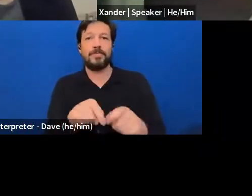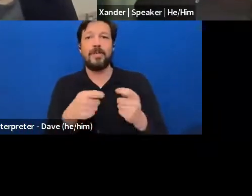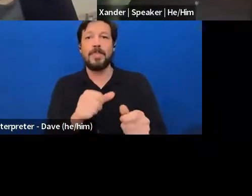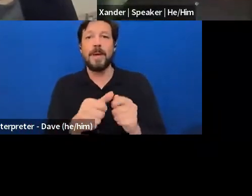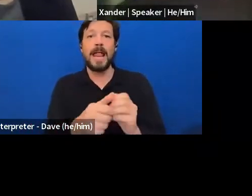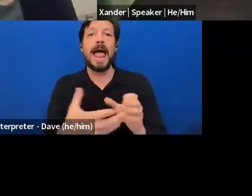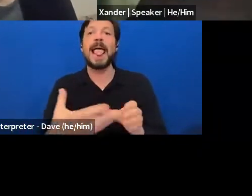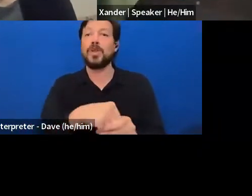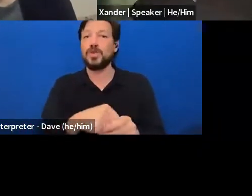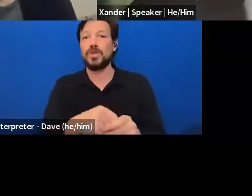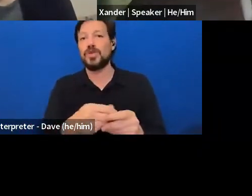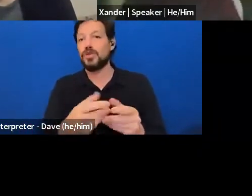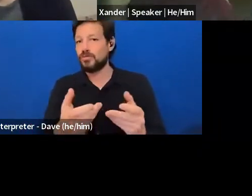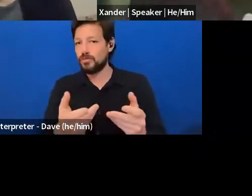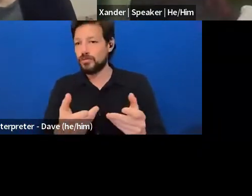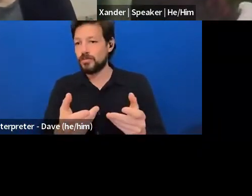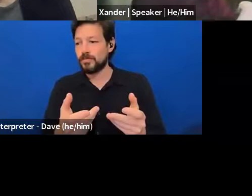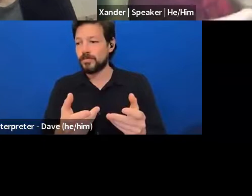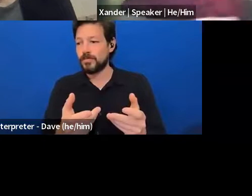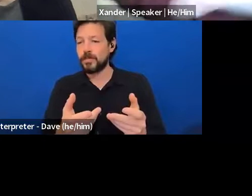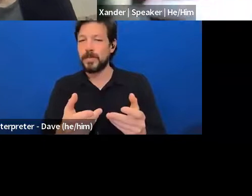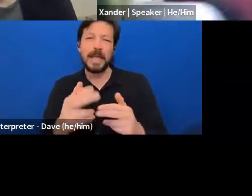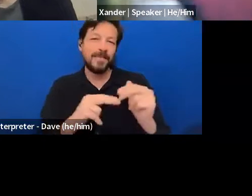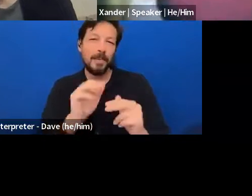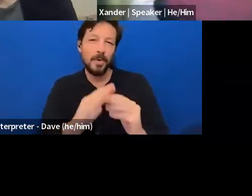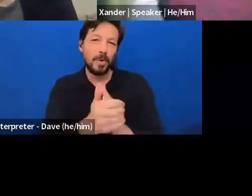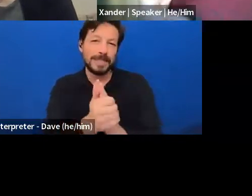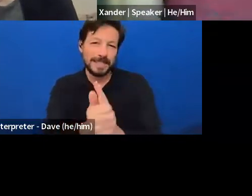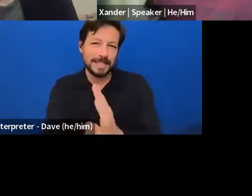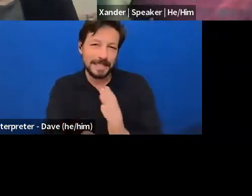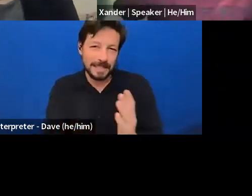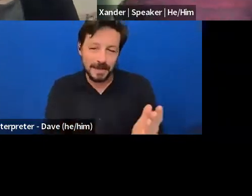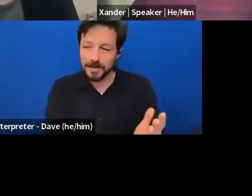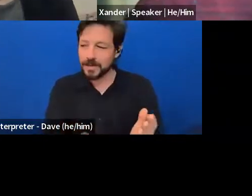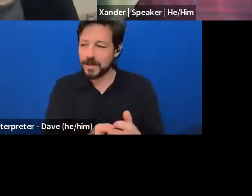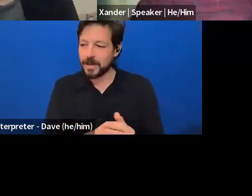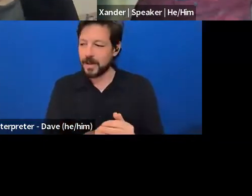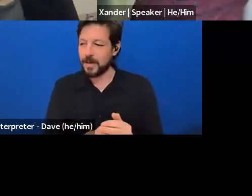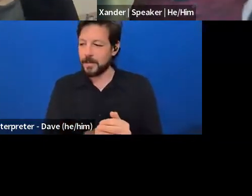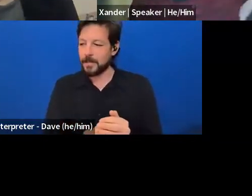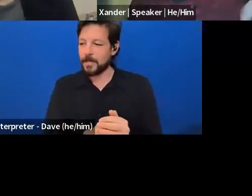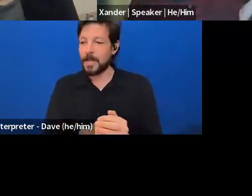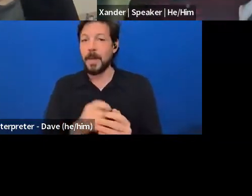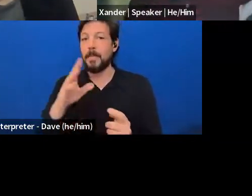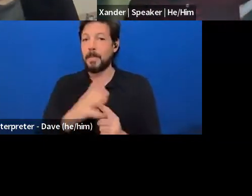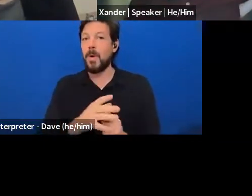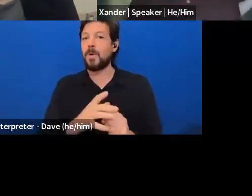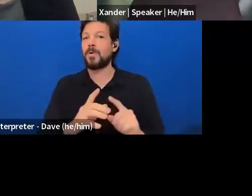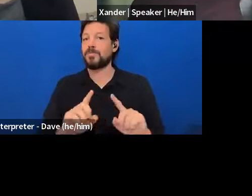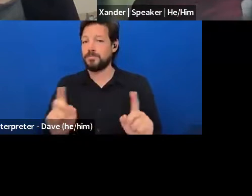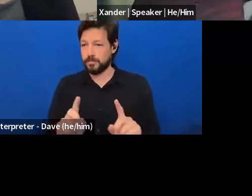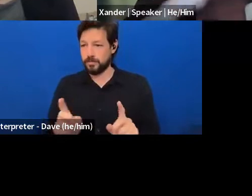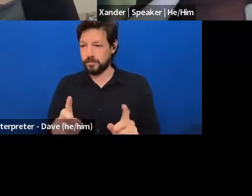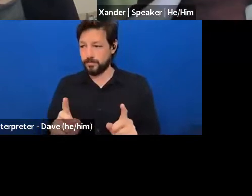one of the most important things here that we talked about in the first webinar was the benefits of introducing